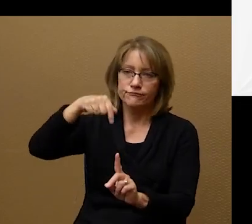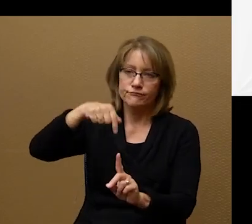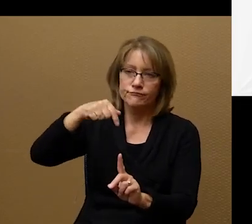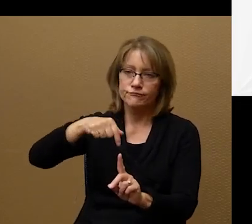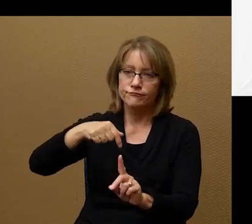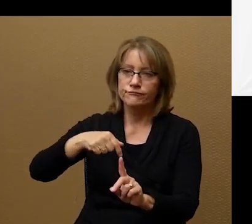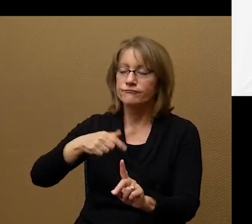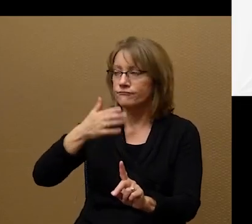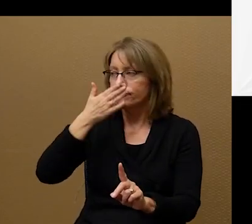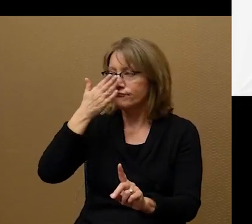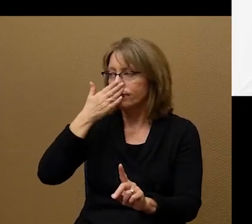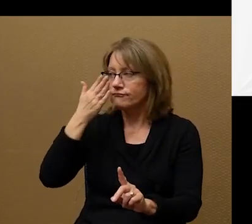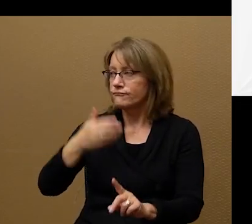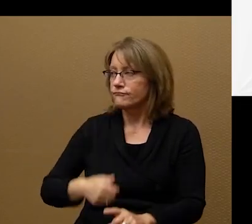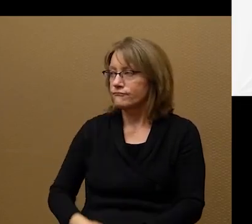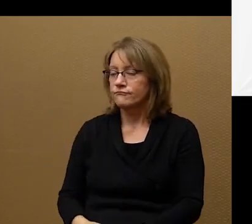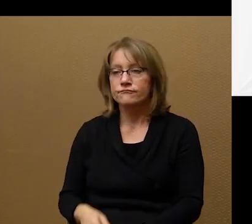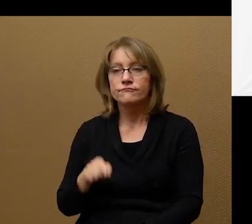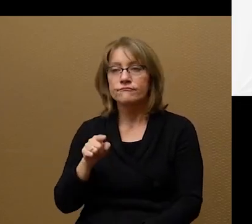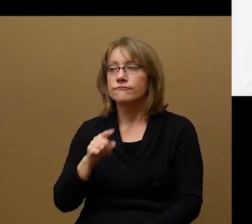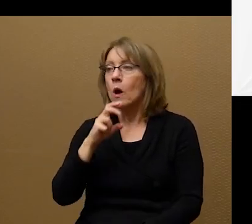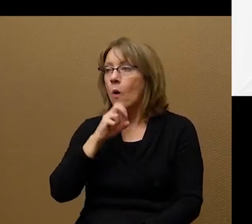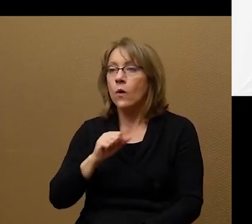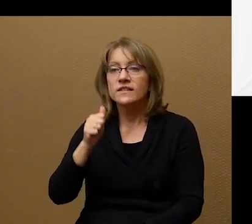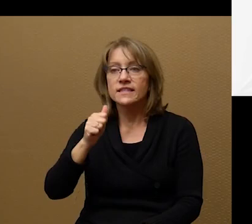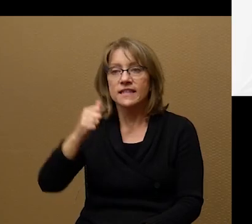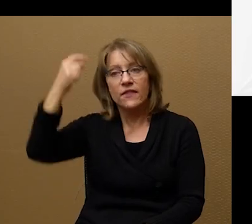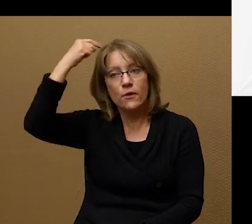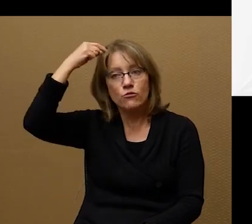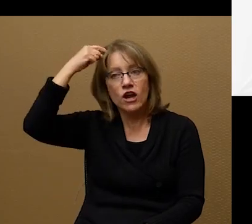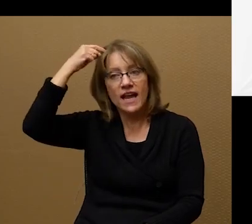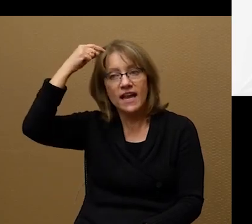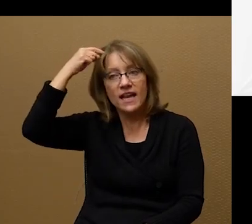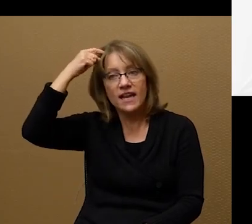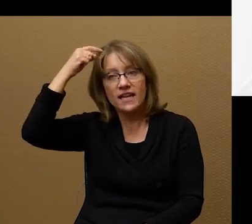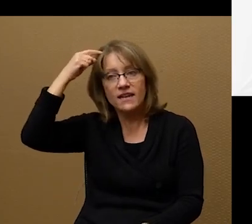So this is our oldest sense that our brain processes.